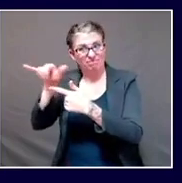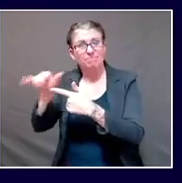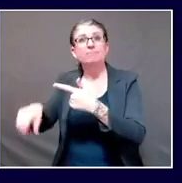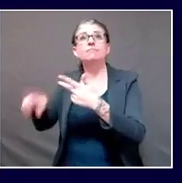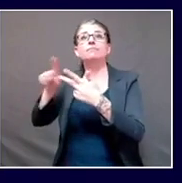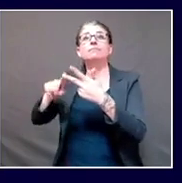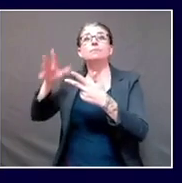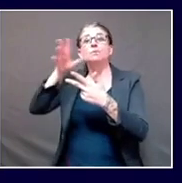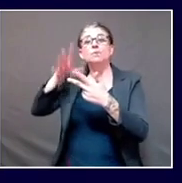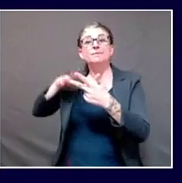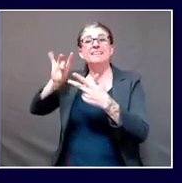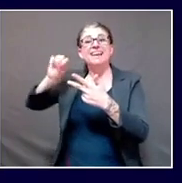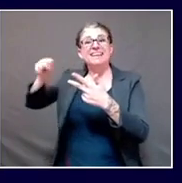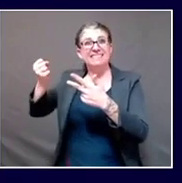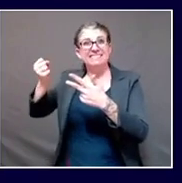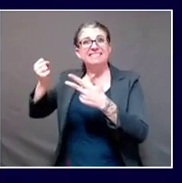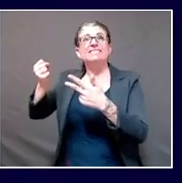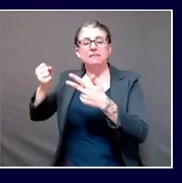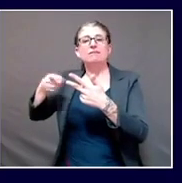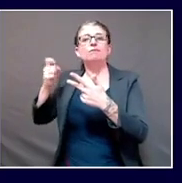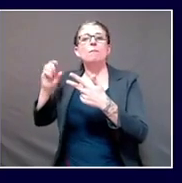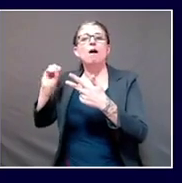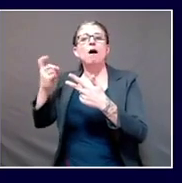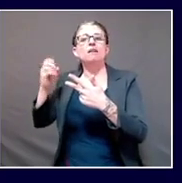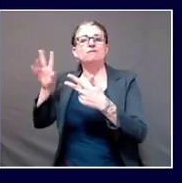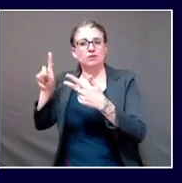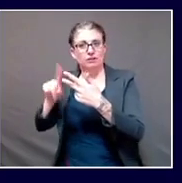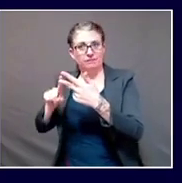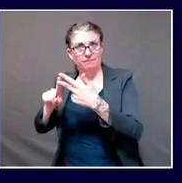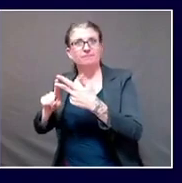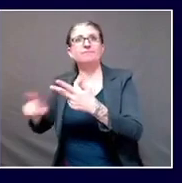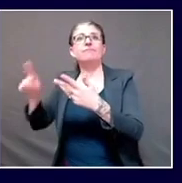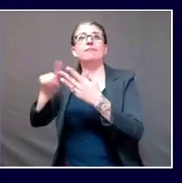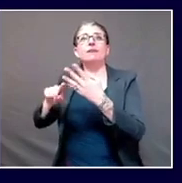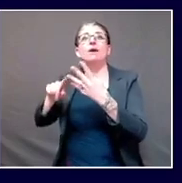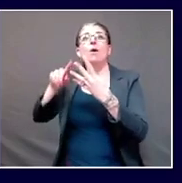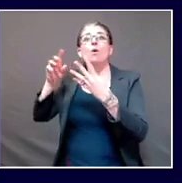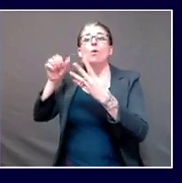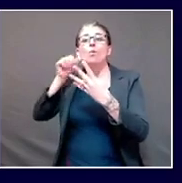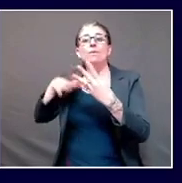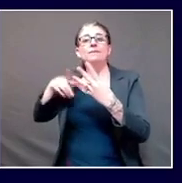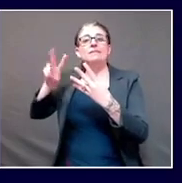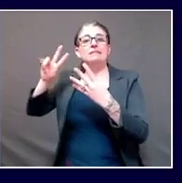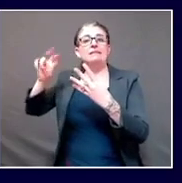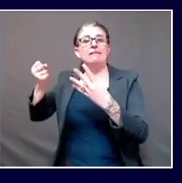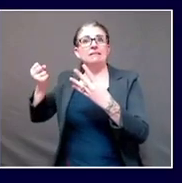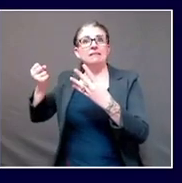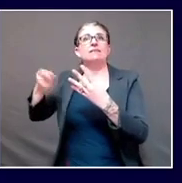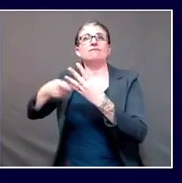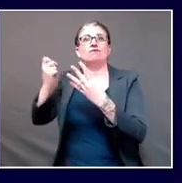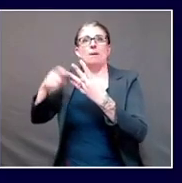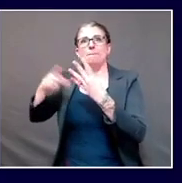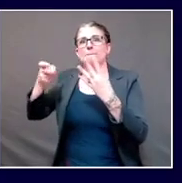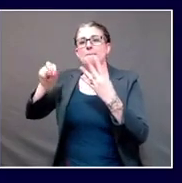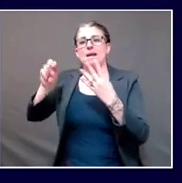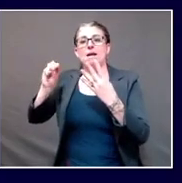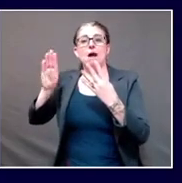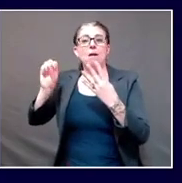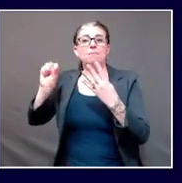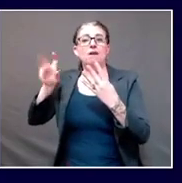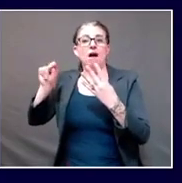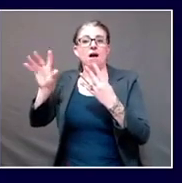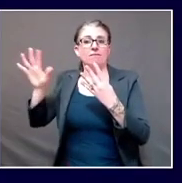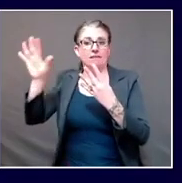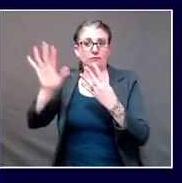from Oxford County. And finally, a woman in her 70s from Penobscot County. I'd like to take a moment